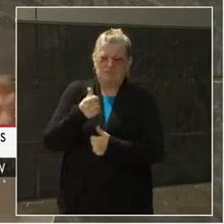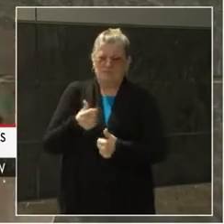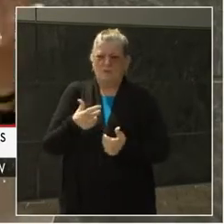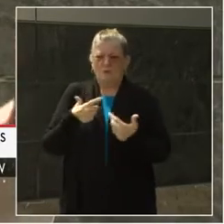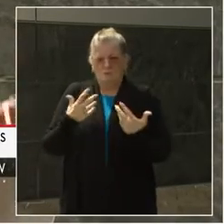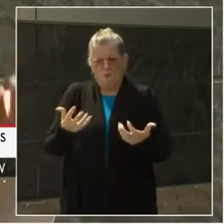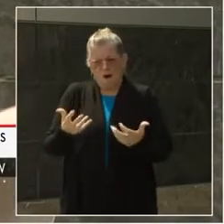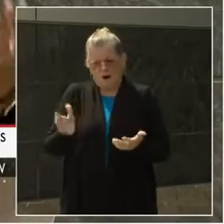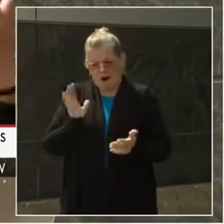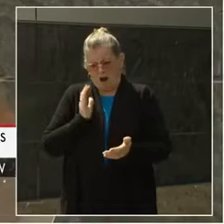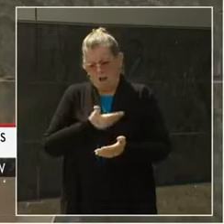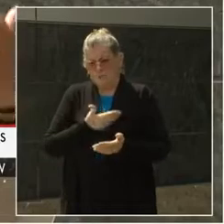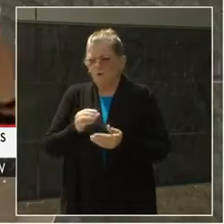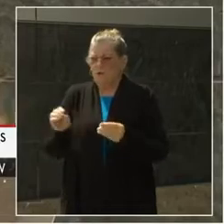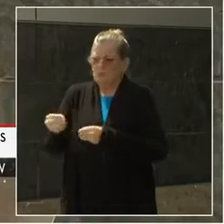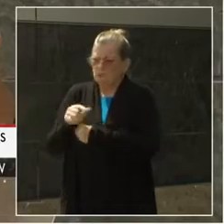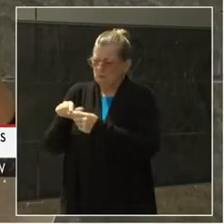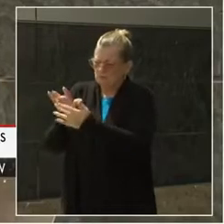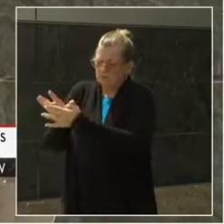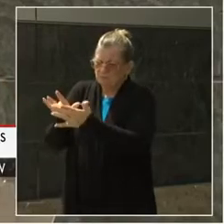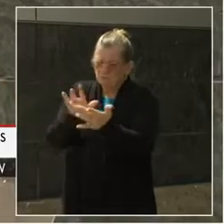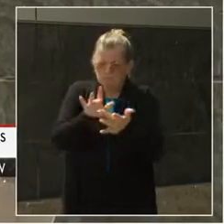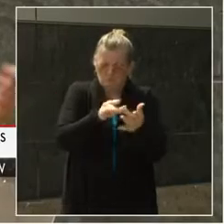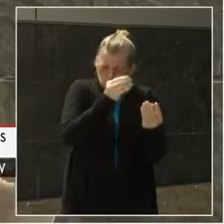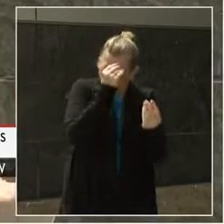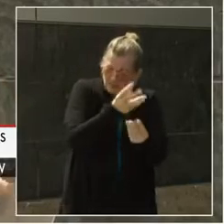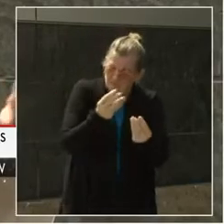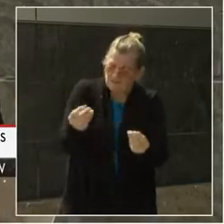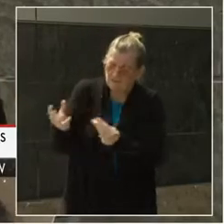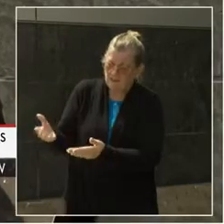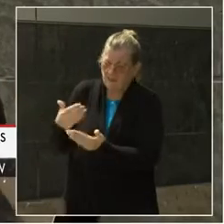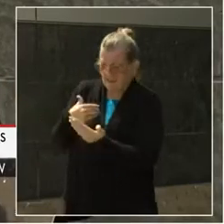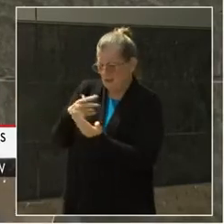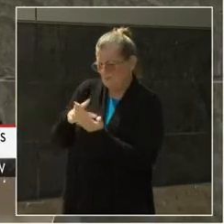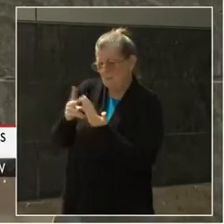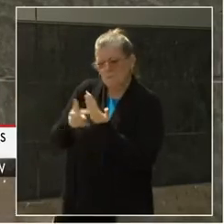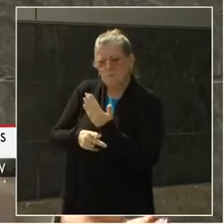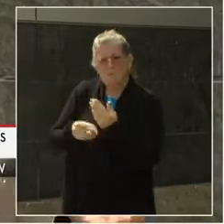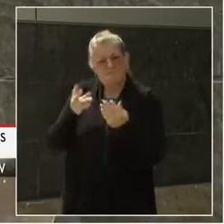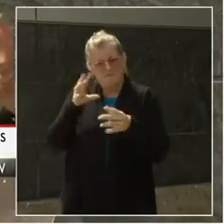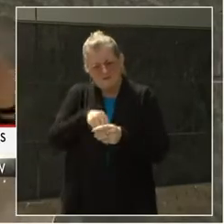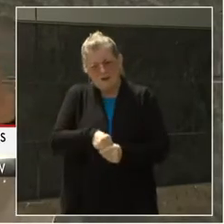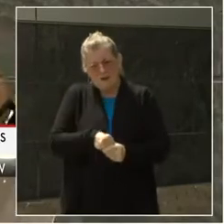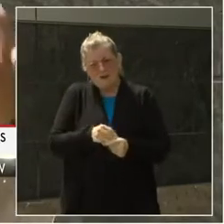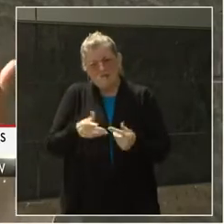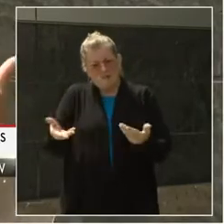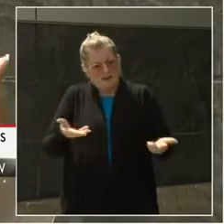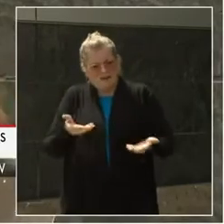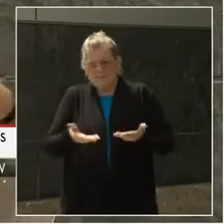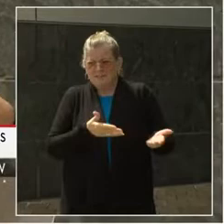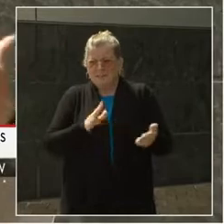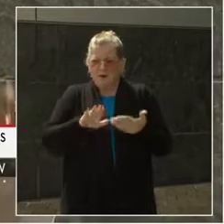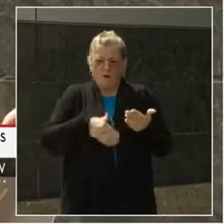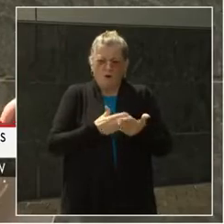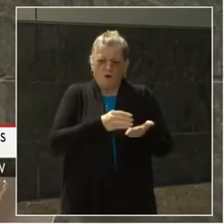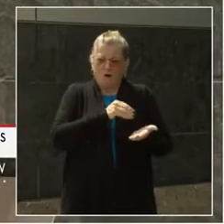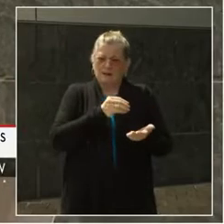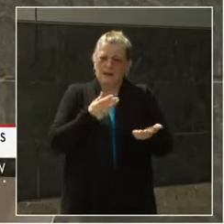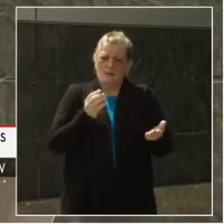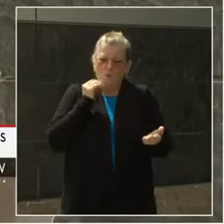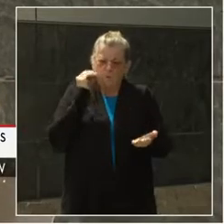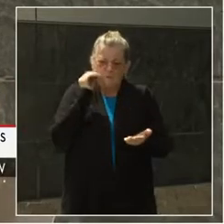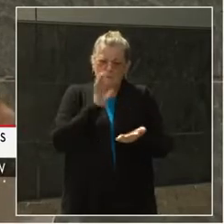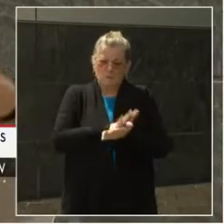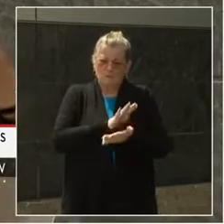available and encourage them to enroll and engage with the district so that those services can be available to them. We need our high schoolers enrolled